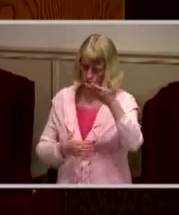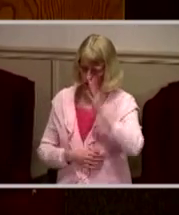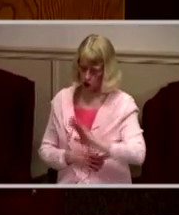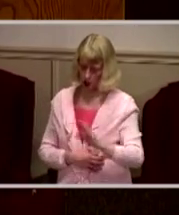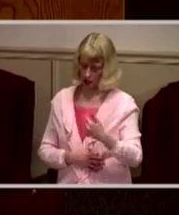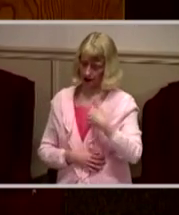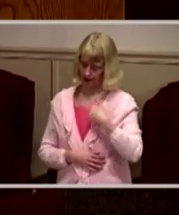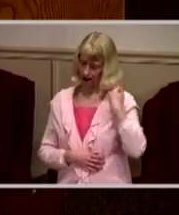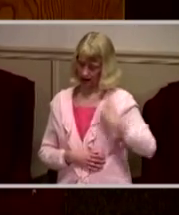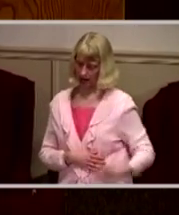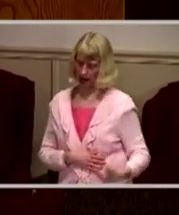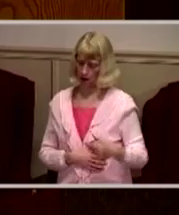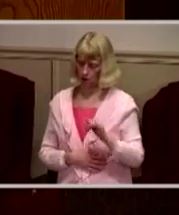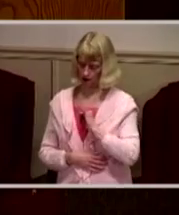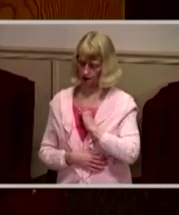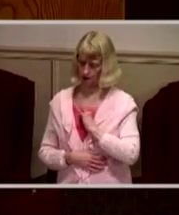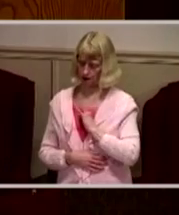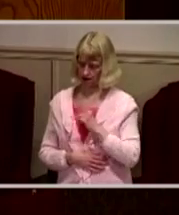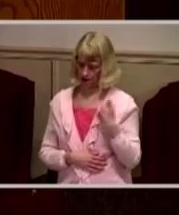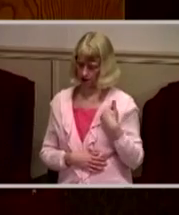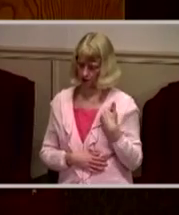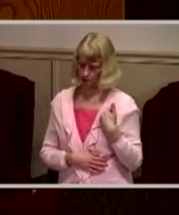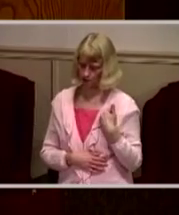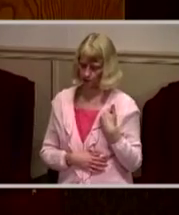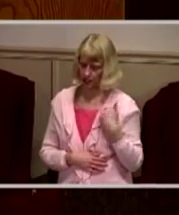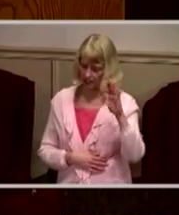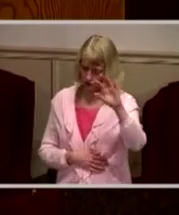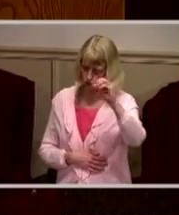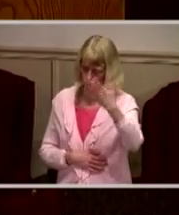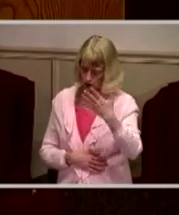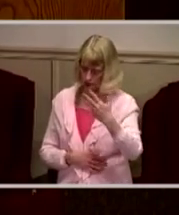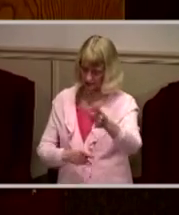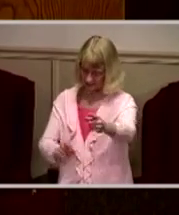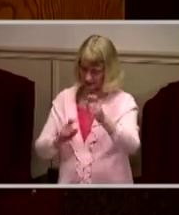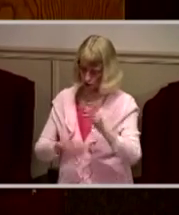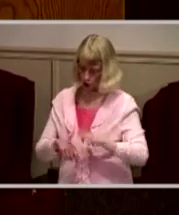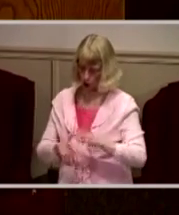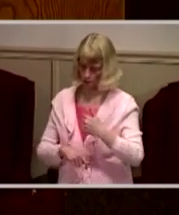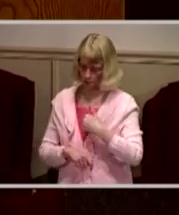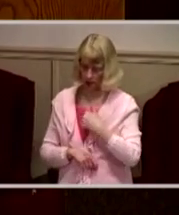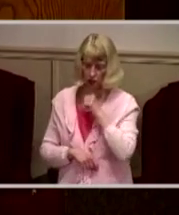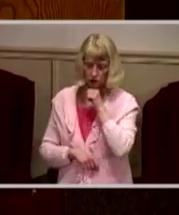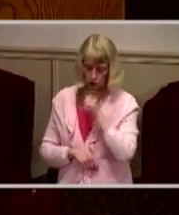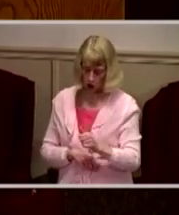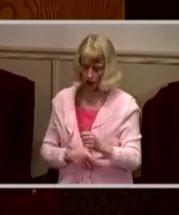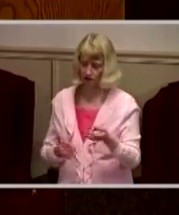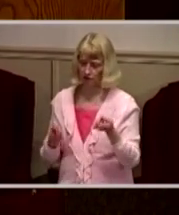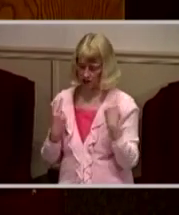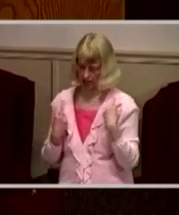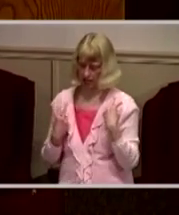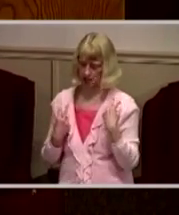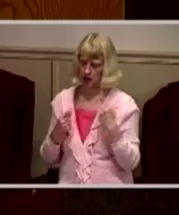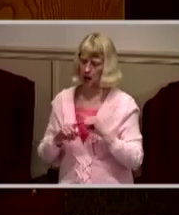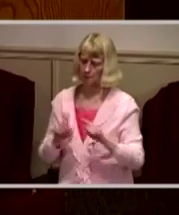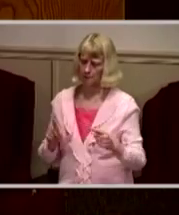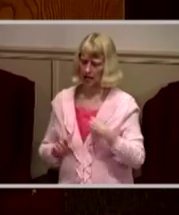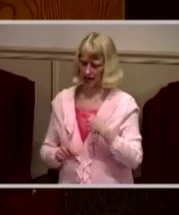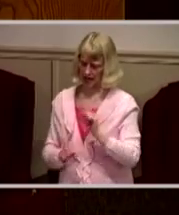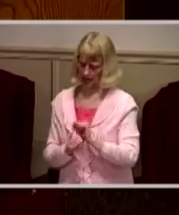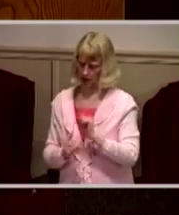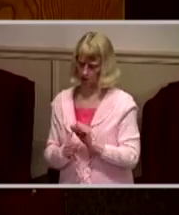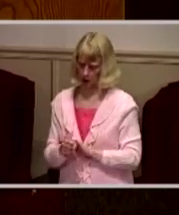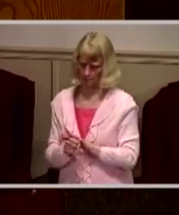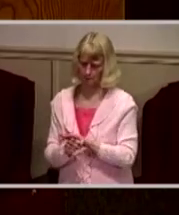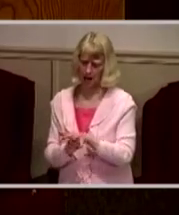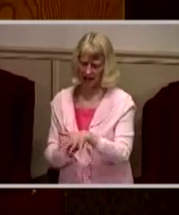For by the grace of God, I am what I am. And his grace, which was bestowed upon me, was not in vain. But I